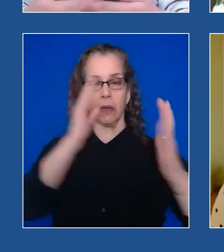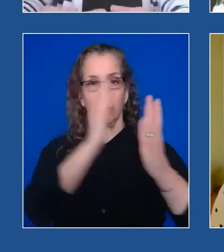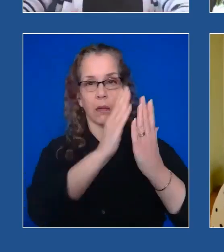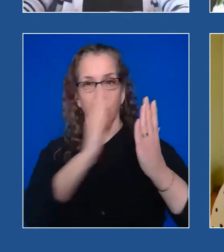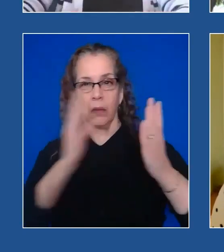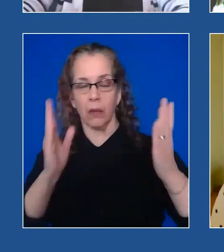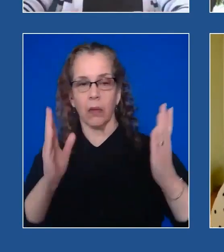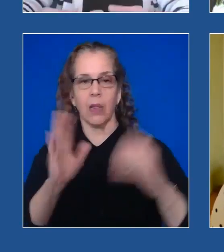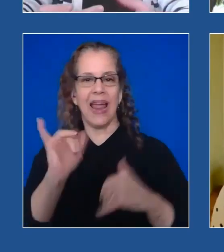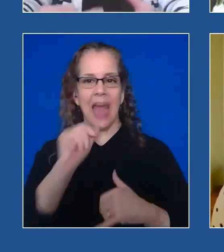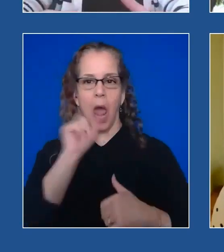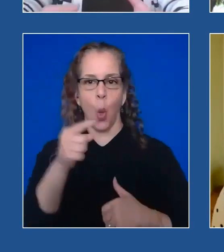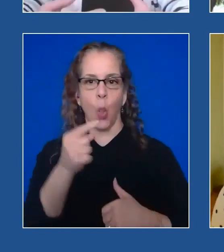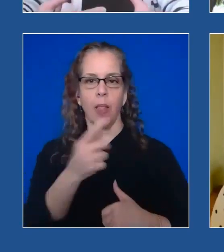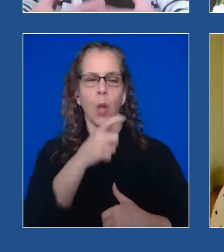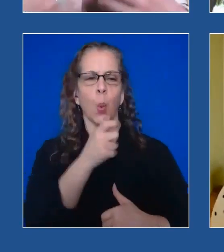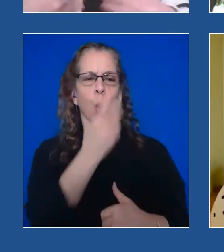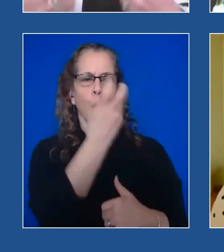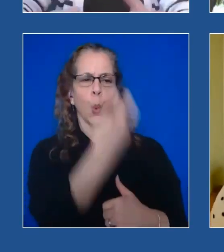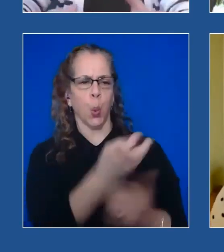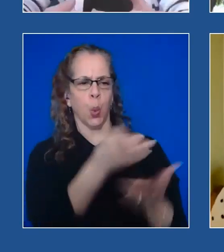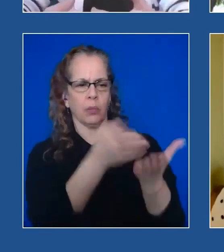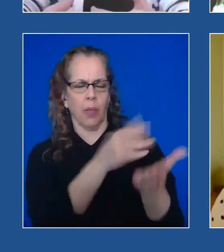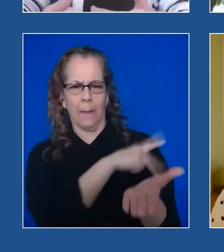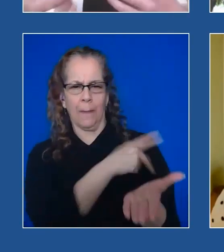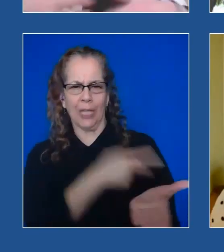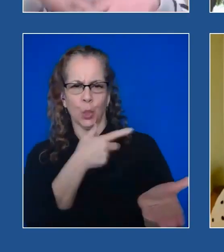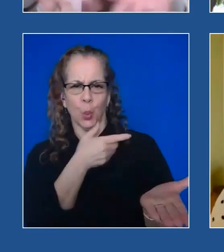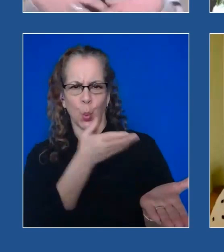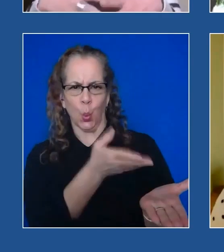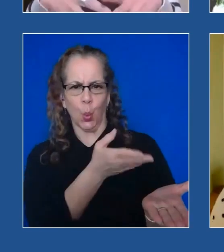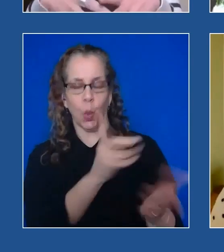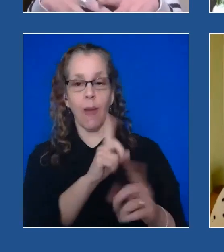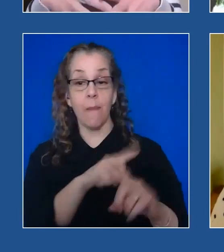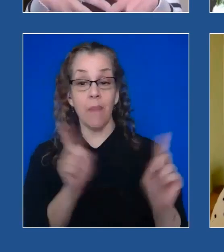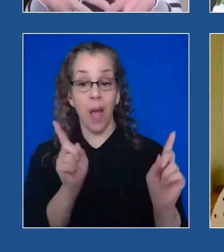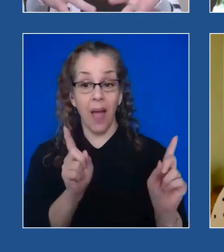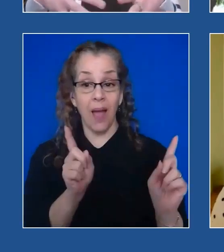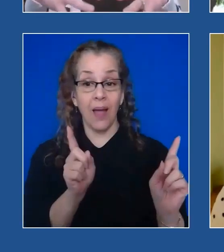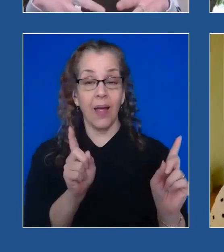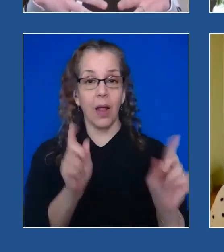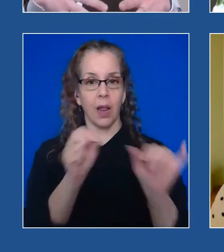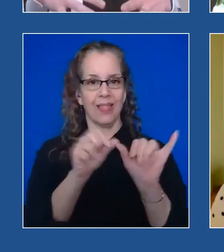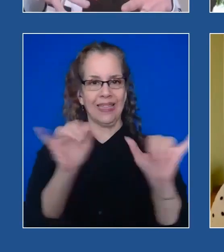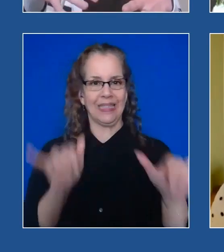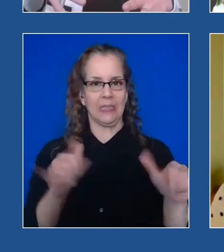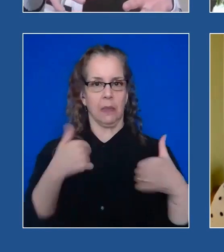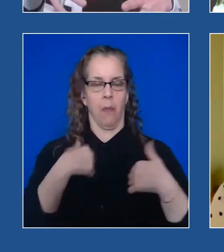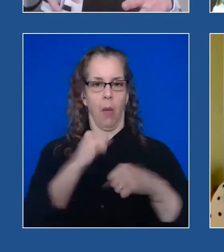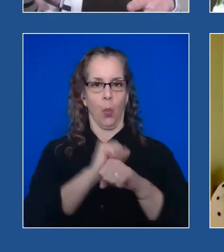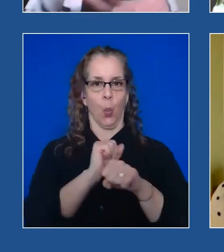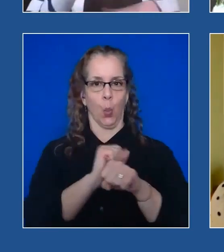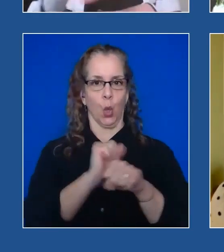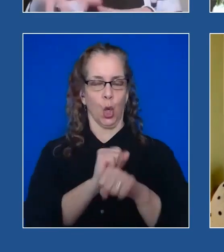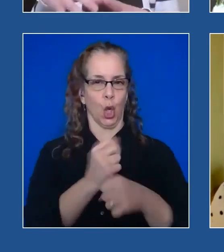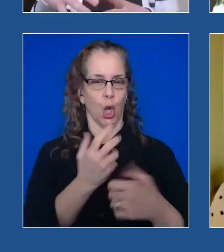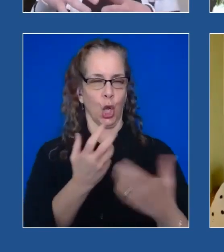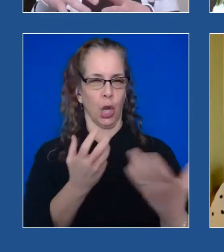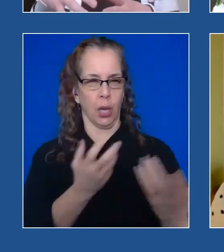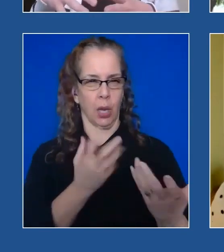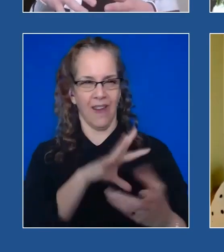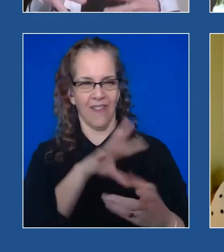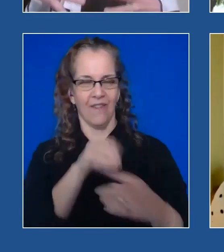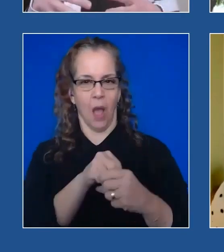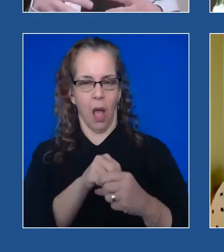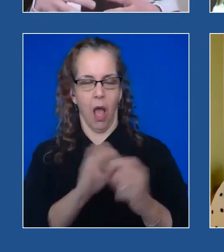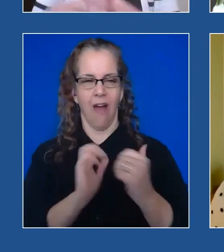the patient sitting in front of me, but also what is the system in which I'm working, and how can I kind of coordinate efforts